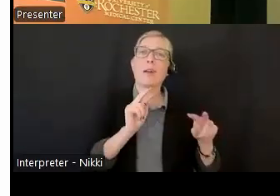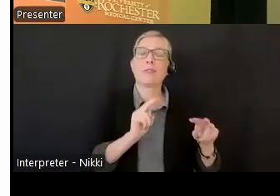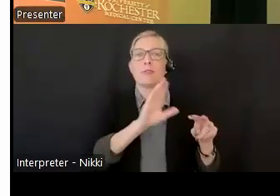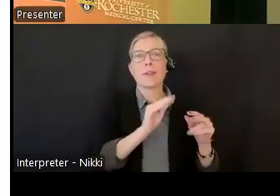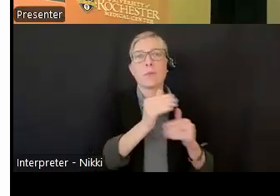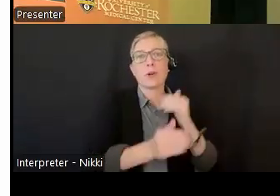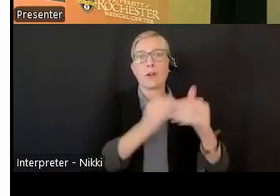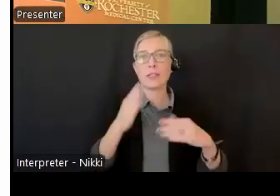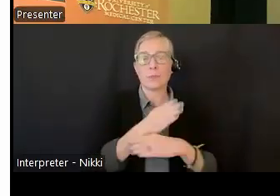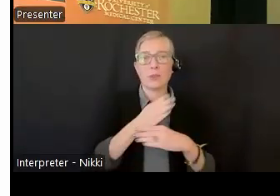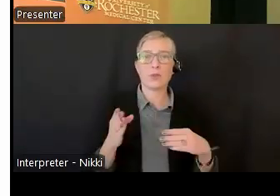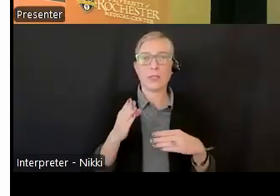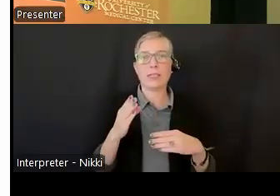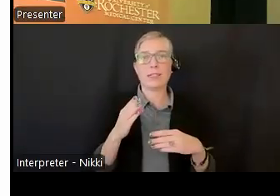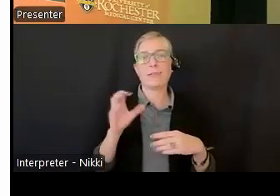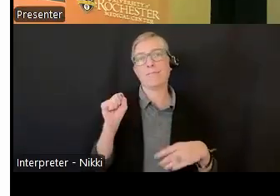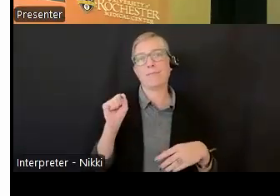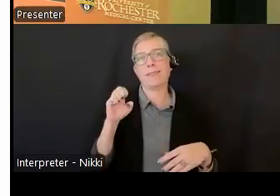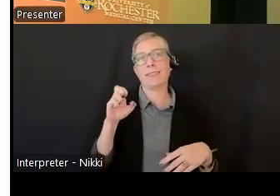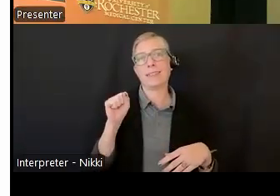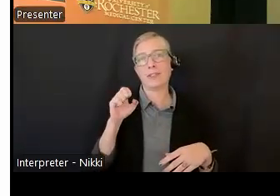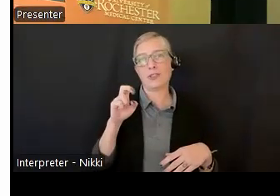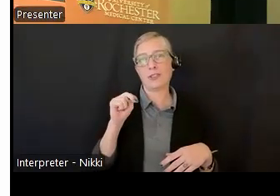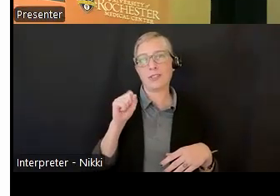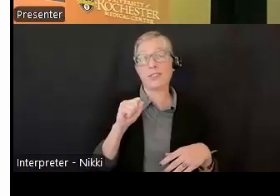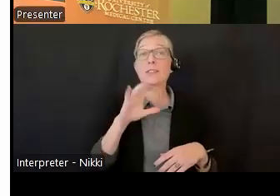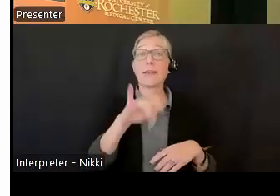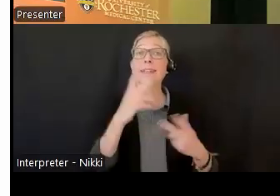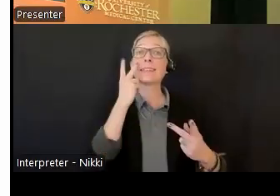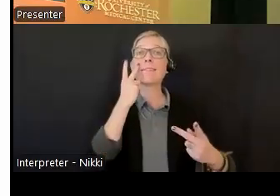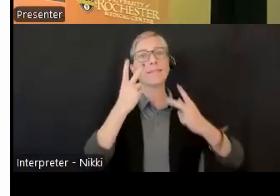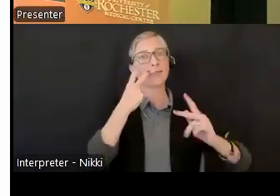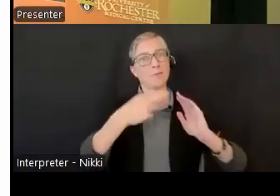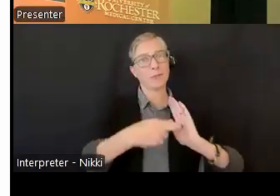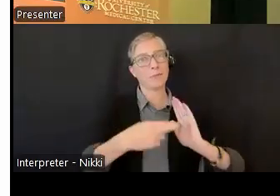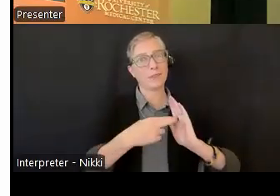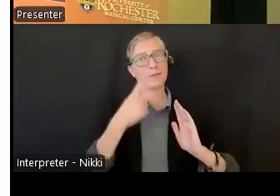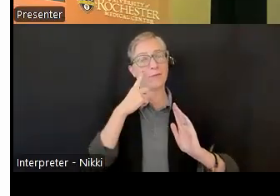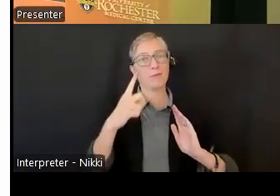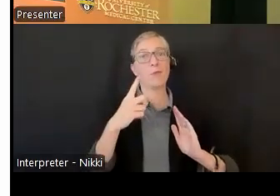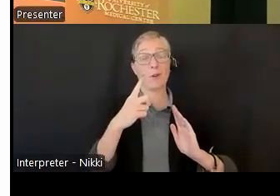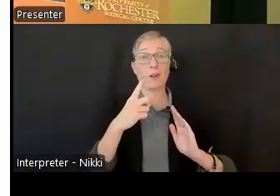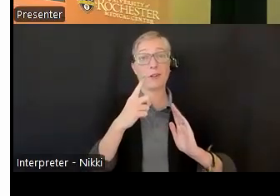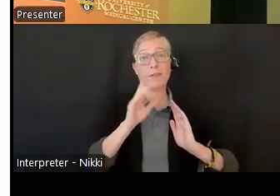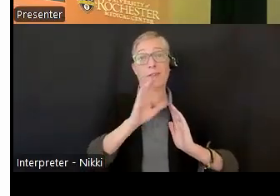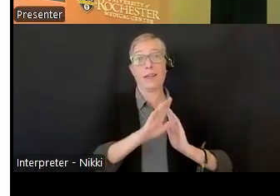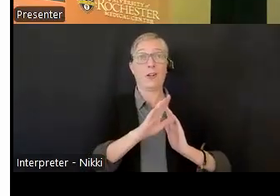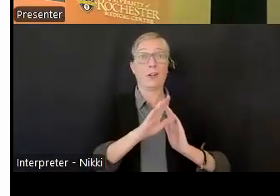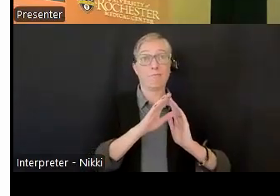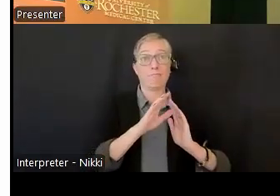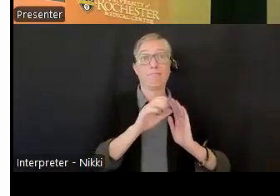a visual representation for the therapist and the client of their self-reported symptoms from week to week.